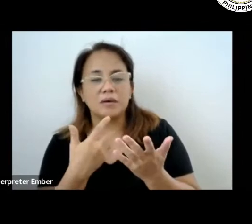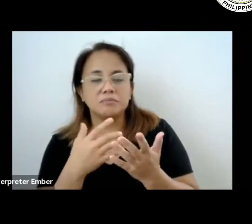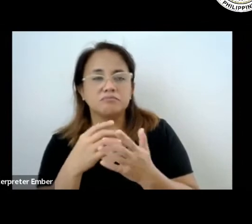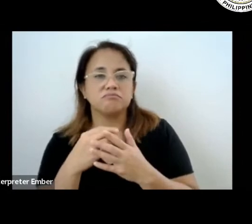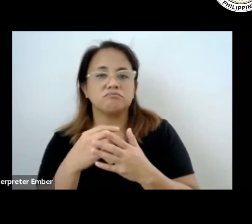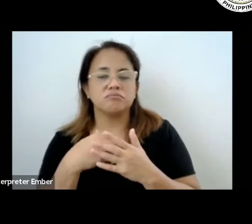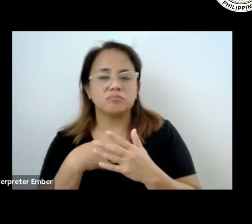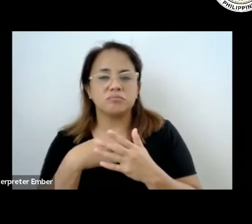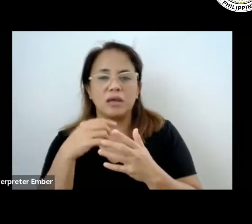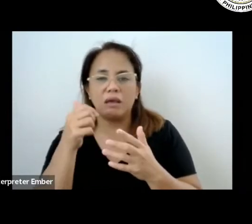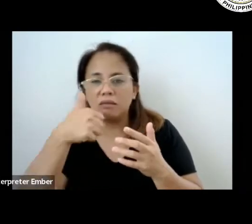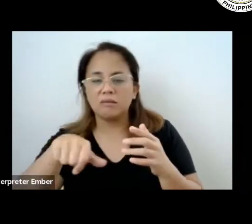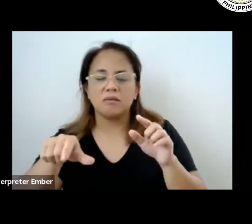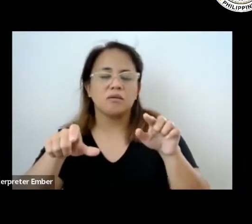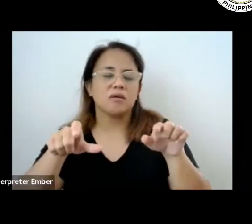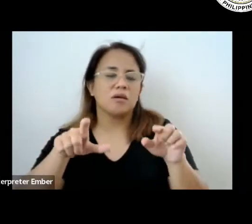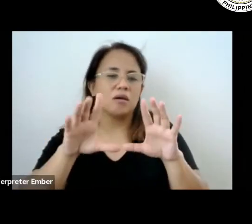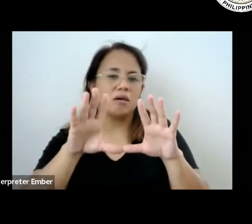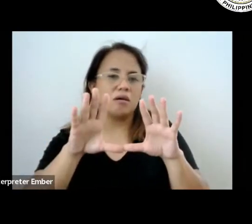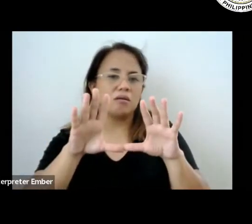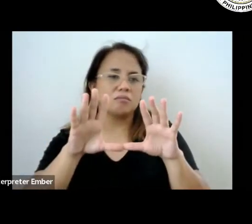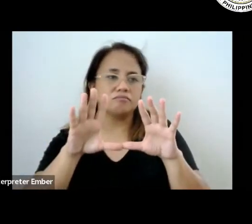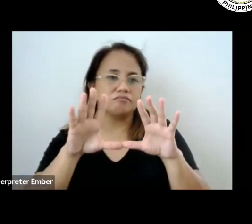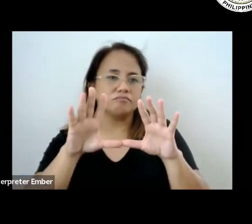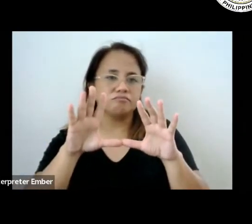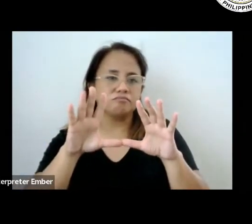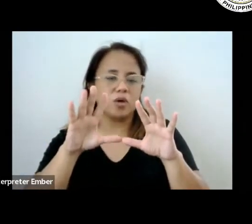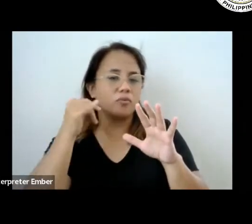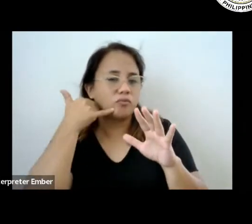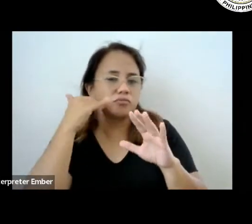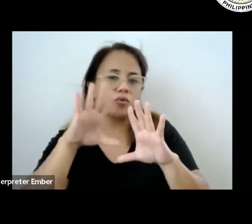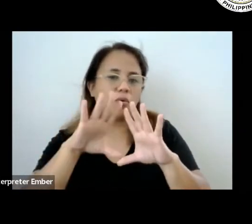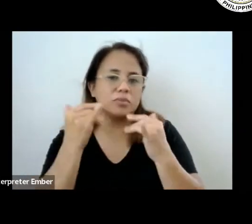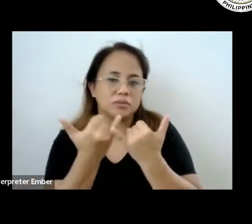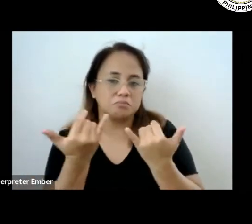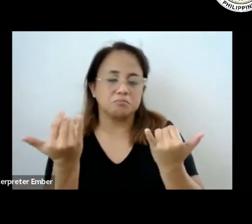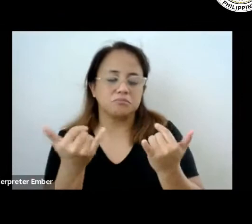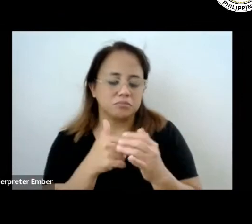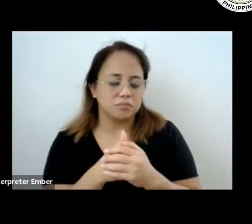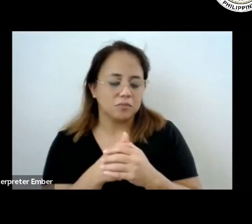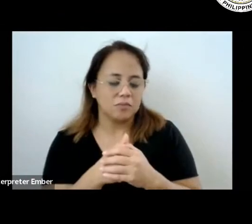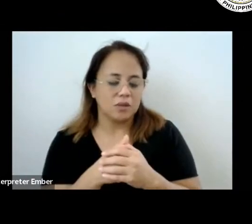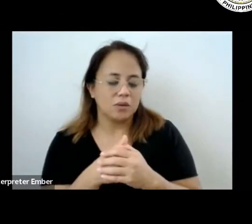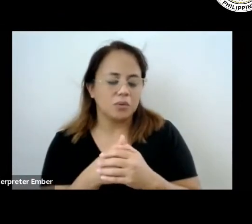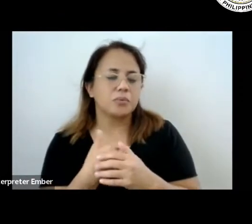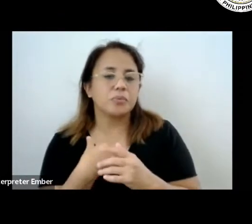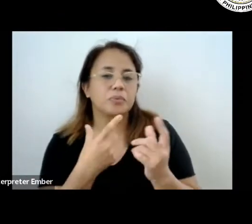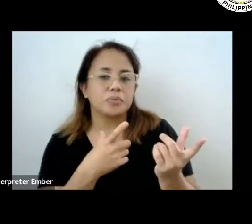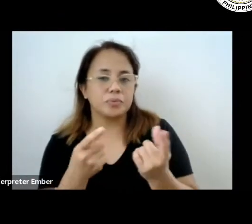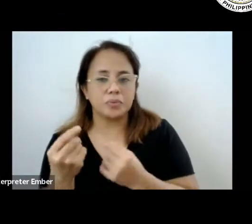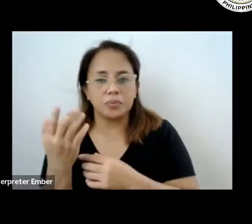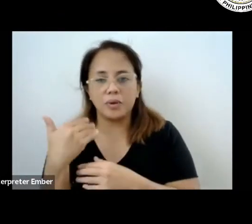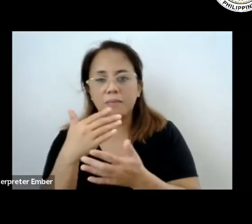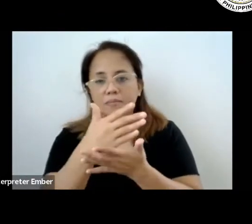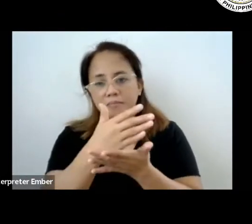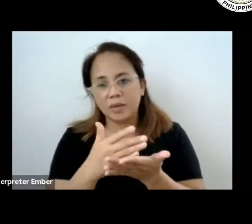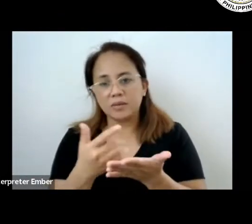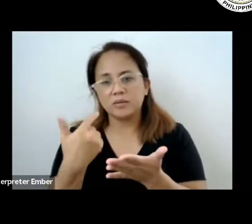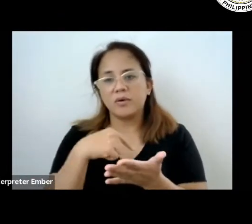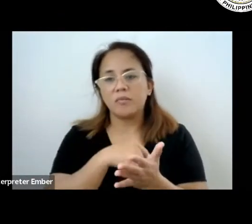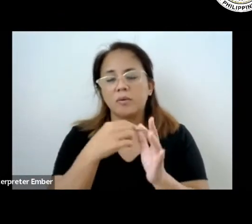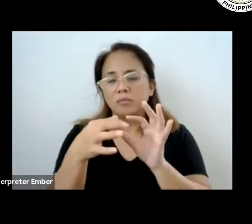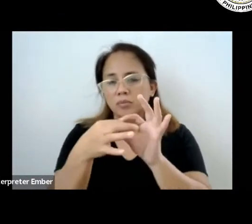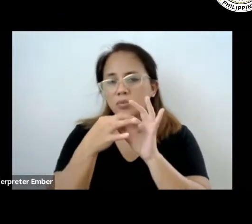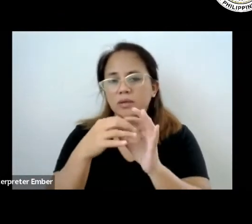na kayo, or you can start creating that roadmap na. Yes, Mr. Chair, we will be doing it because part of our engagement